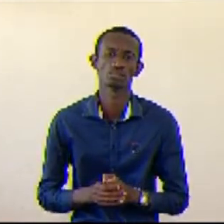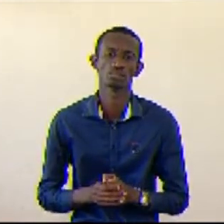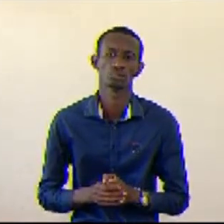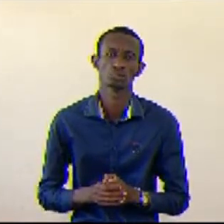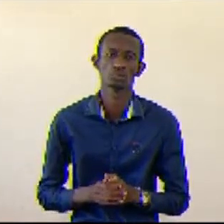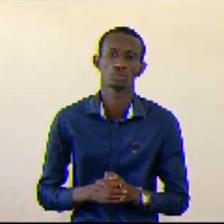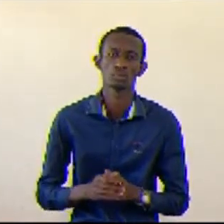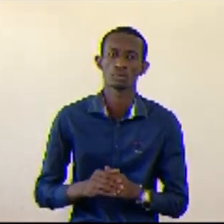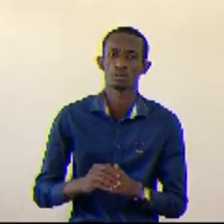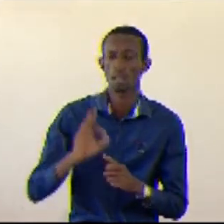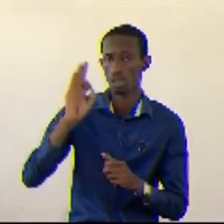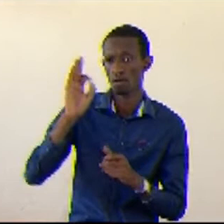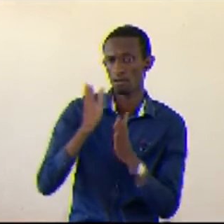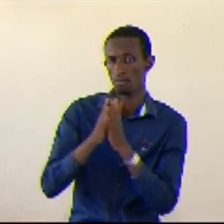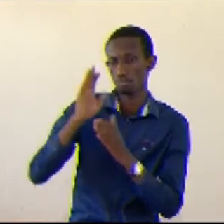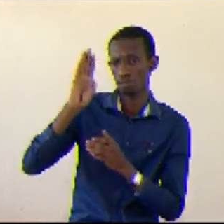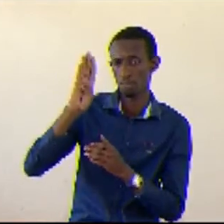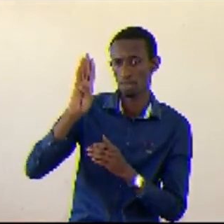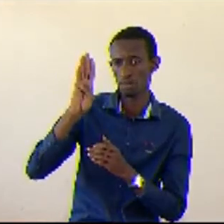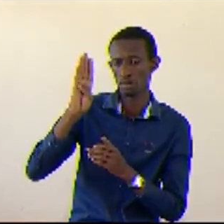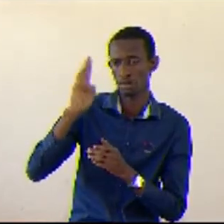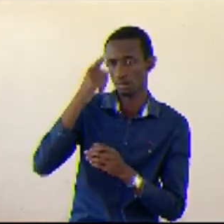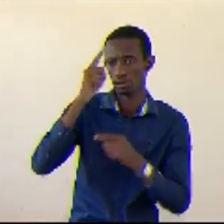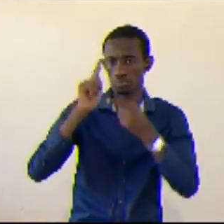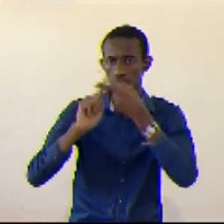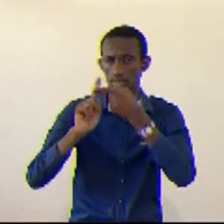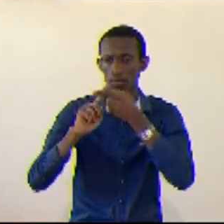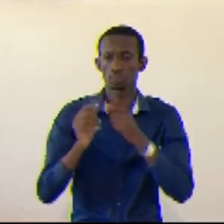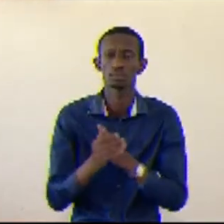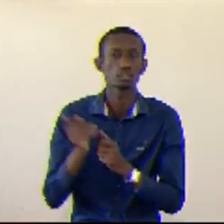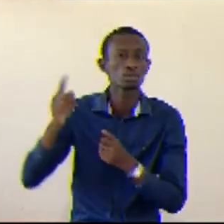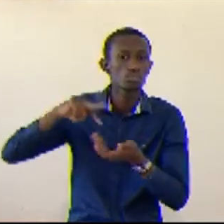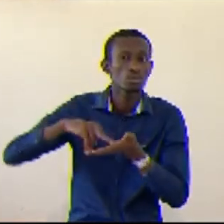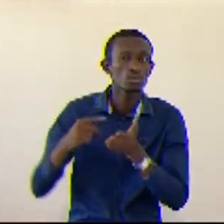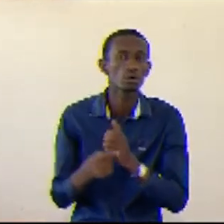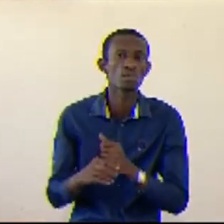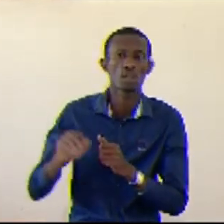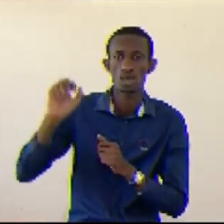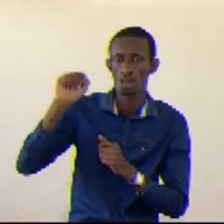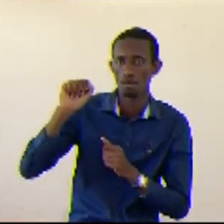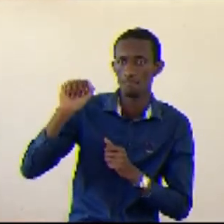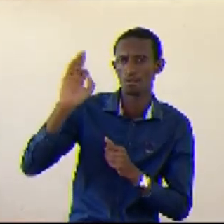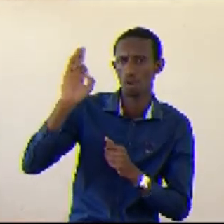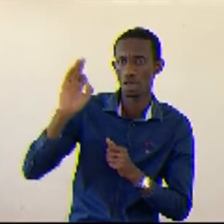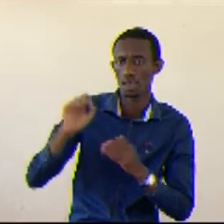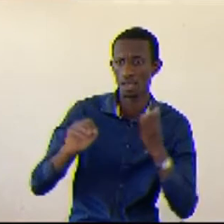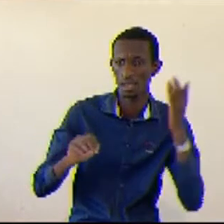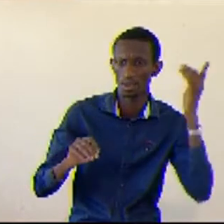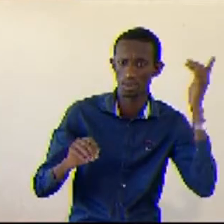f of B is there, is positive, it means that f of A times f of